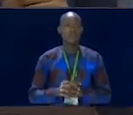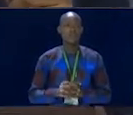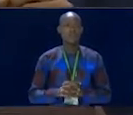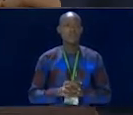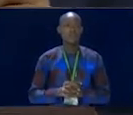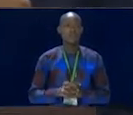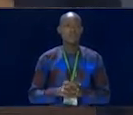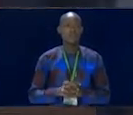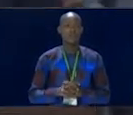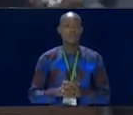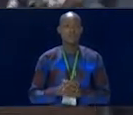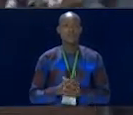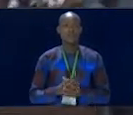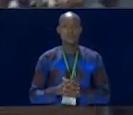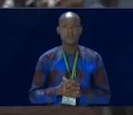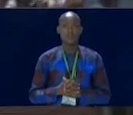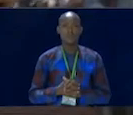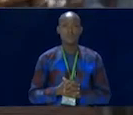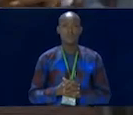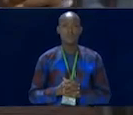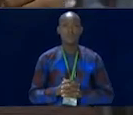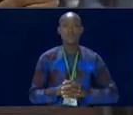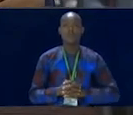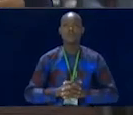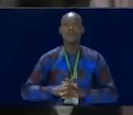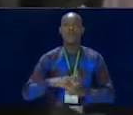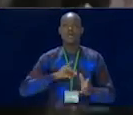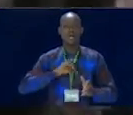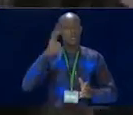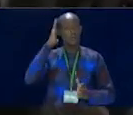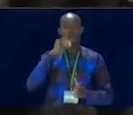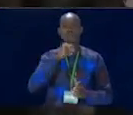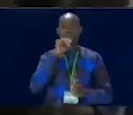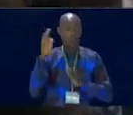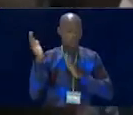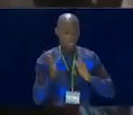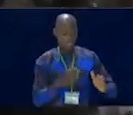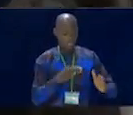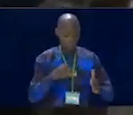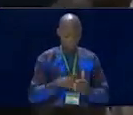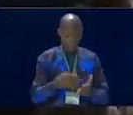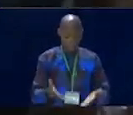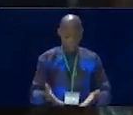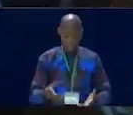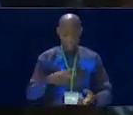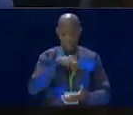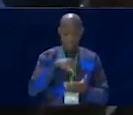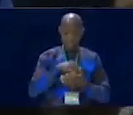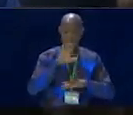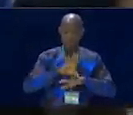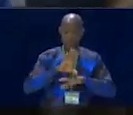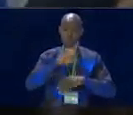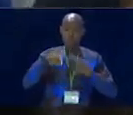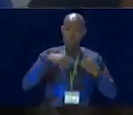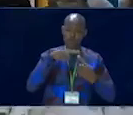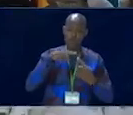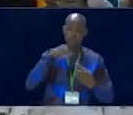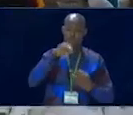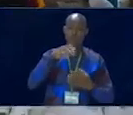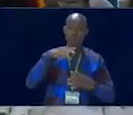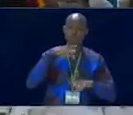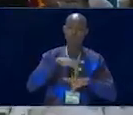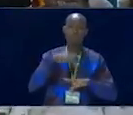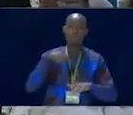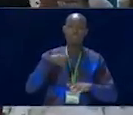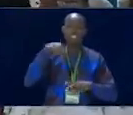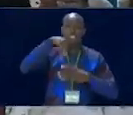Say, God, I will not live here if you don't touch me. In Jesus' mighty